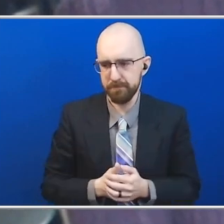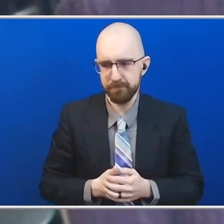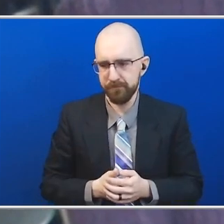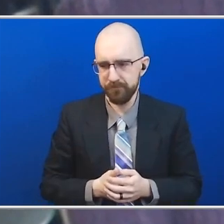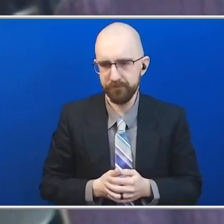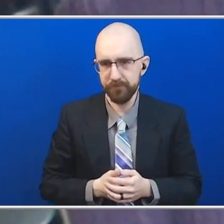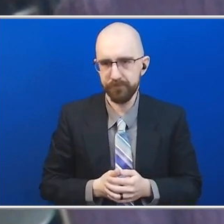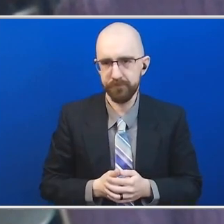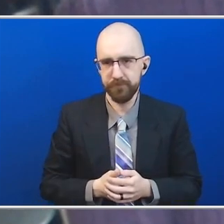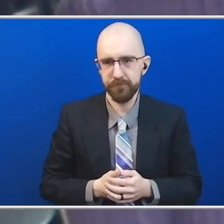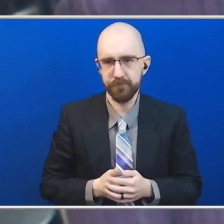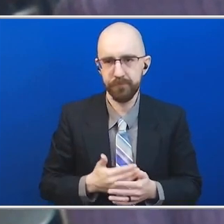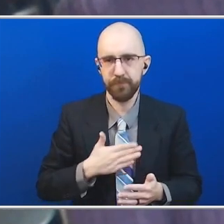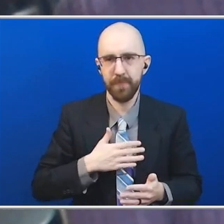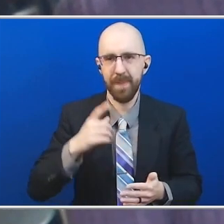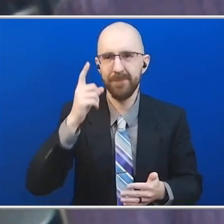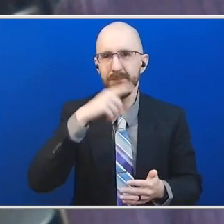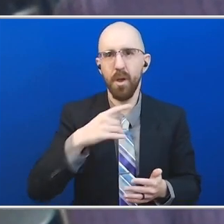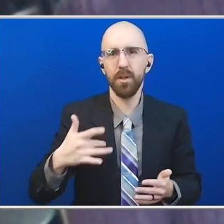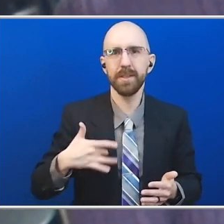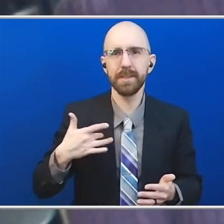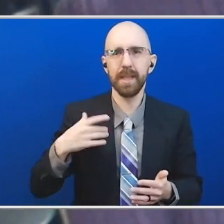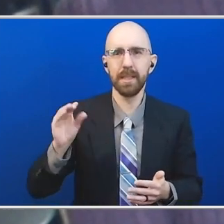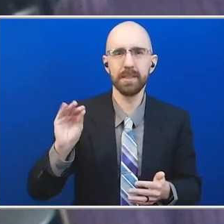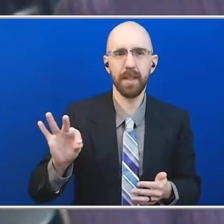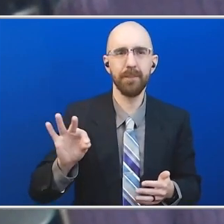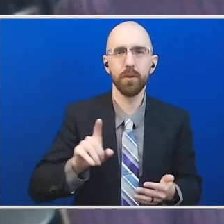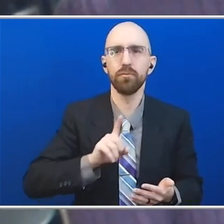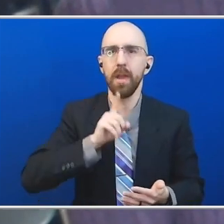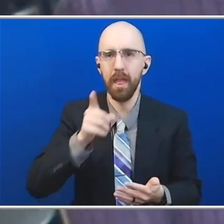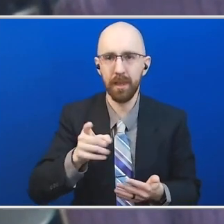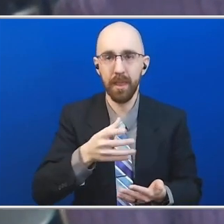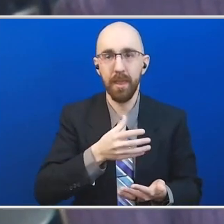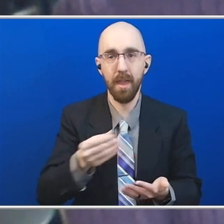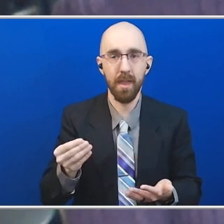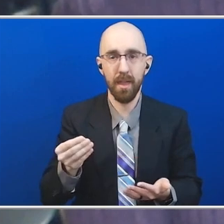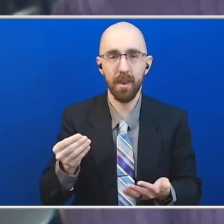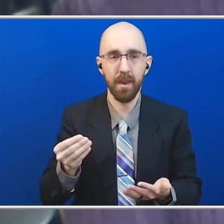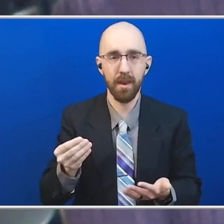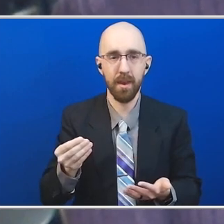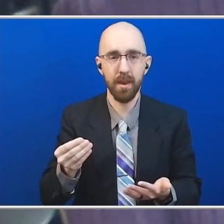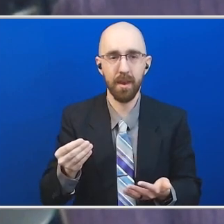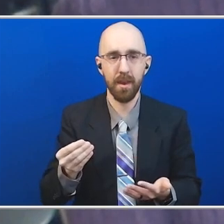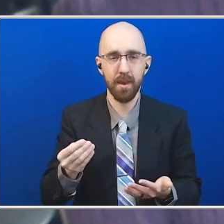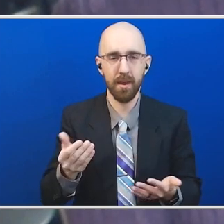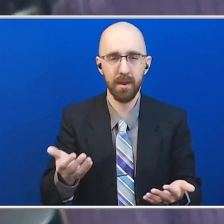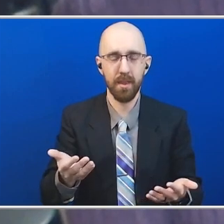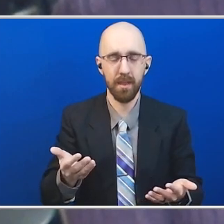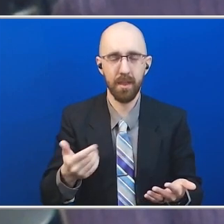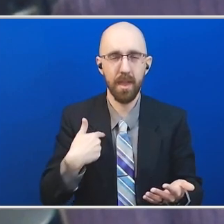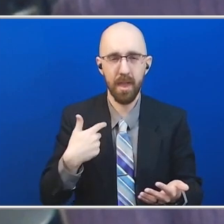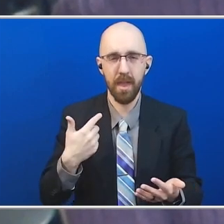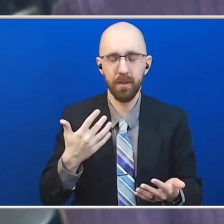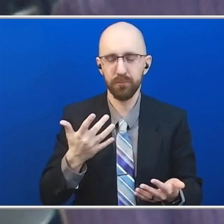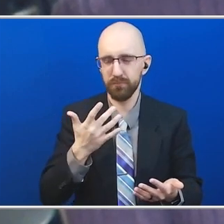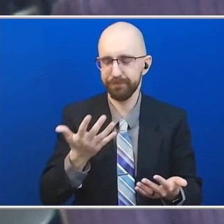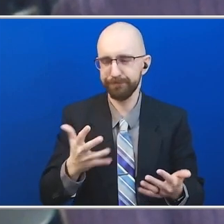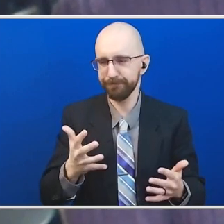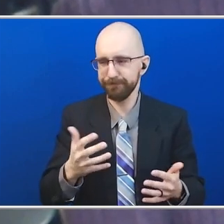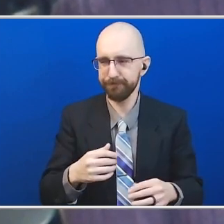false sense of reality. And once I realized that, then I was rather amazed